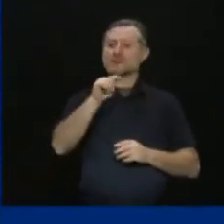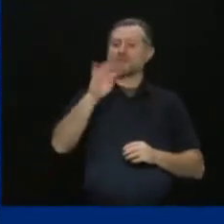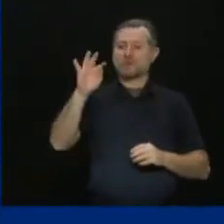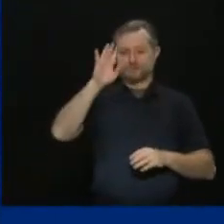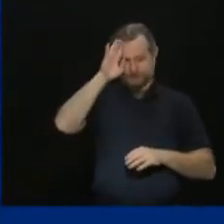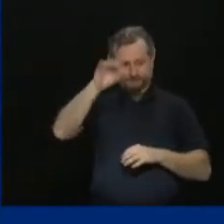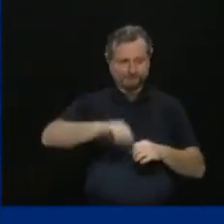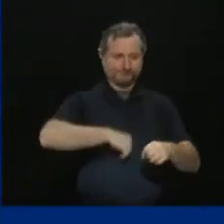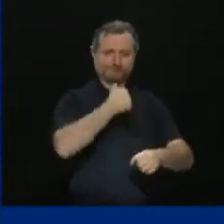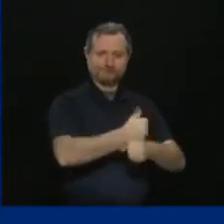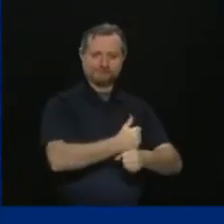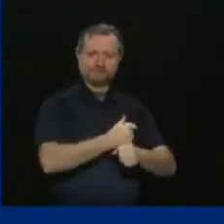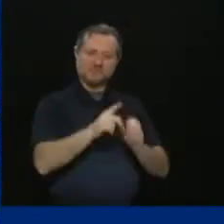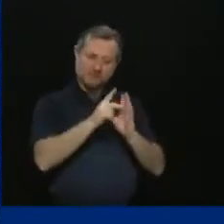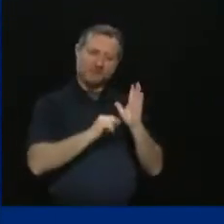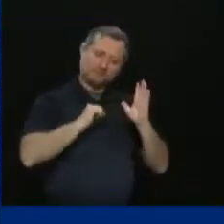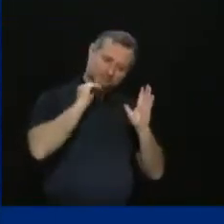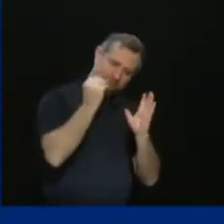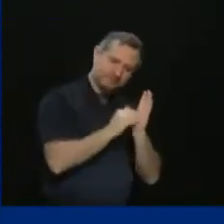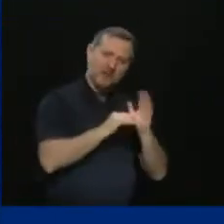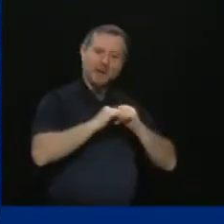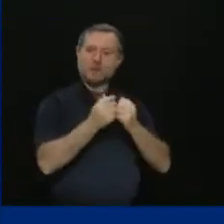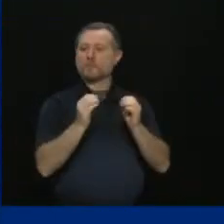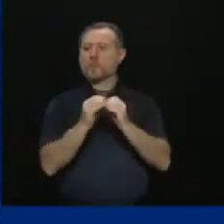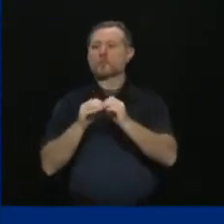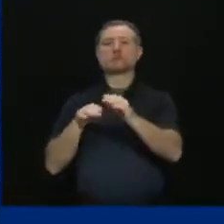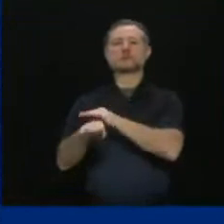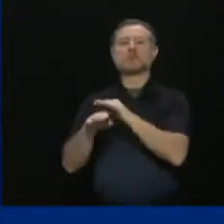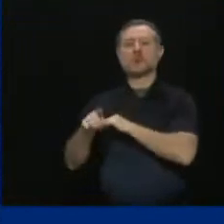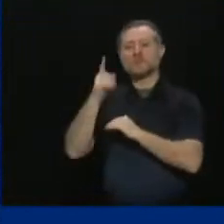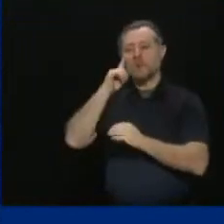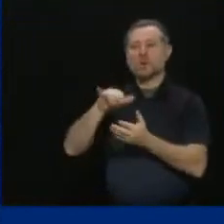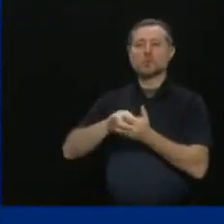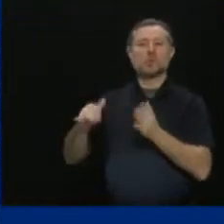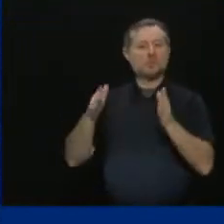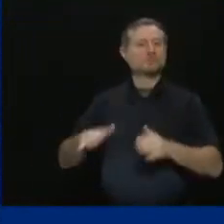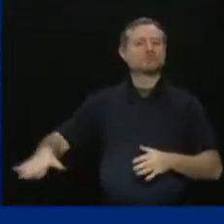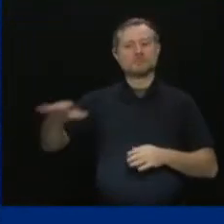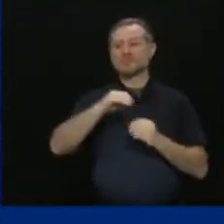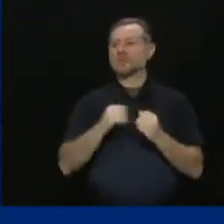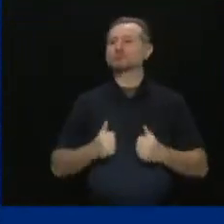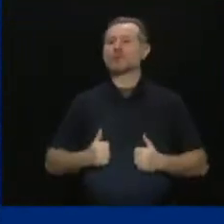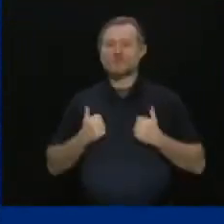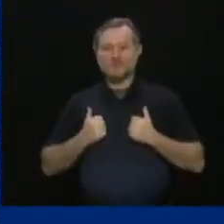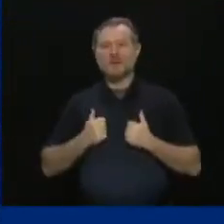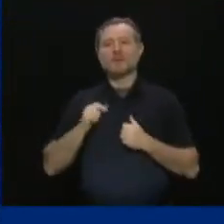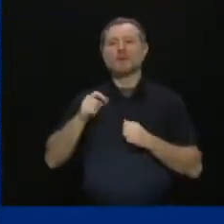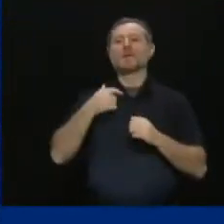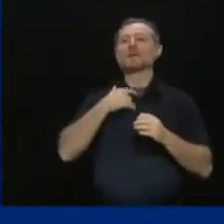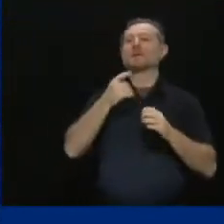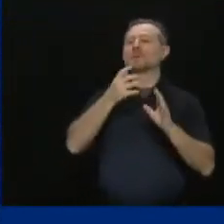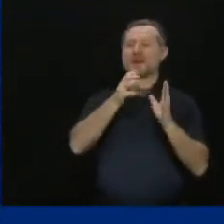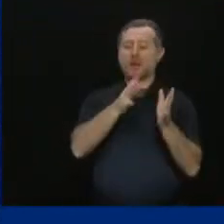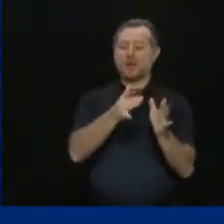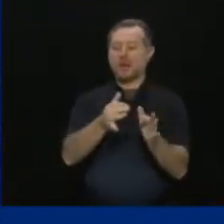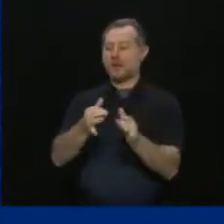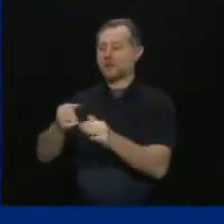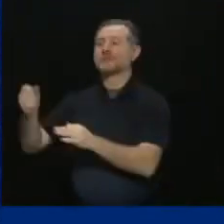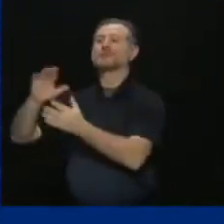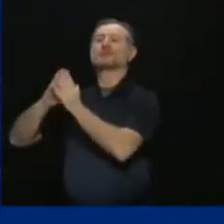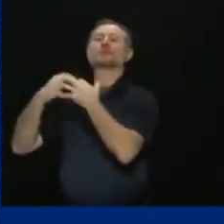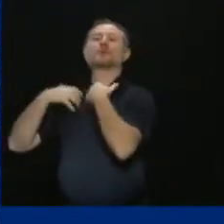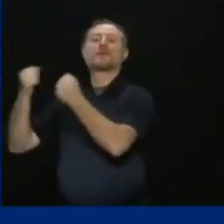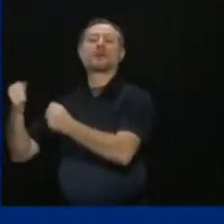Let's just make it more accessible to New Yorkers so we can save lives and then get people into recovery. Let's get that done as well. That's the third bill we'll